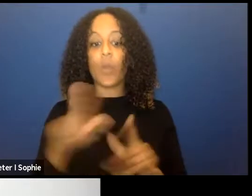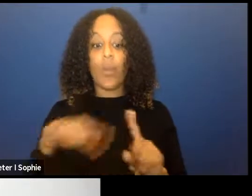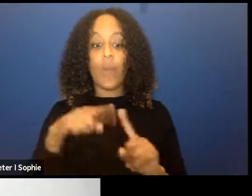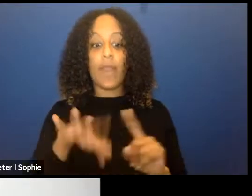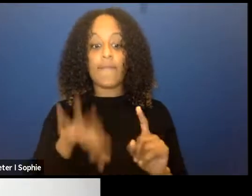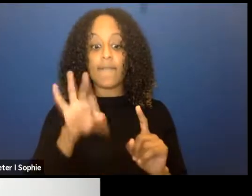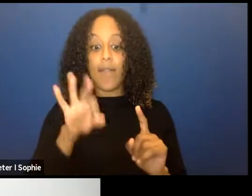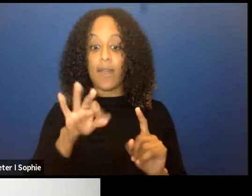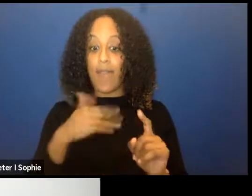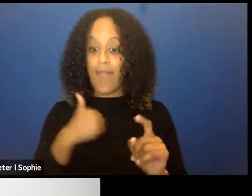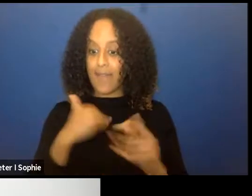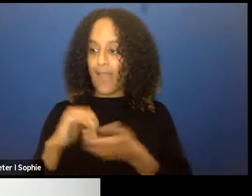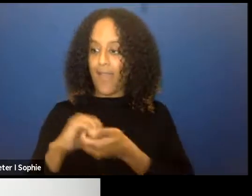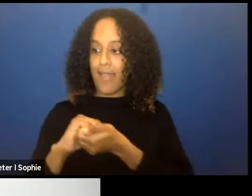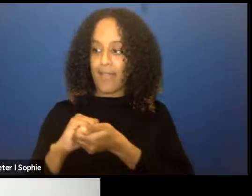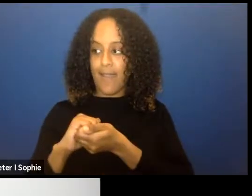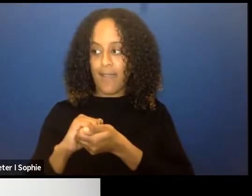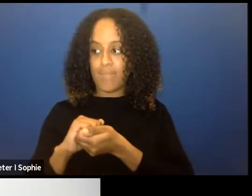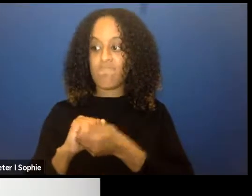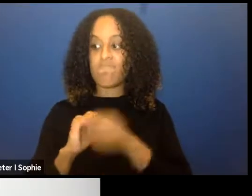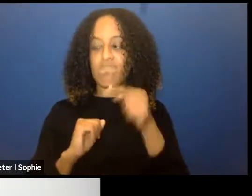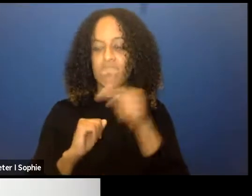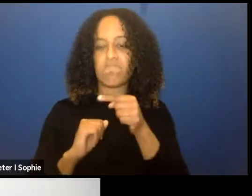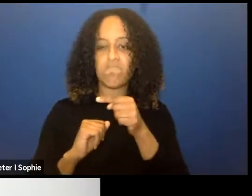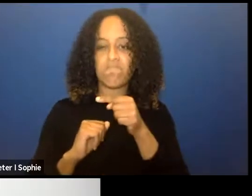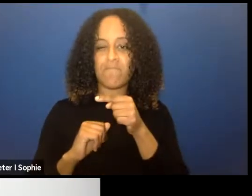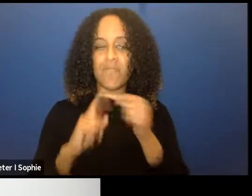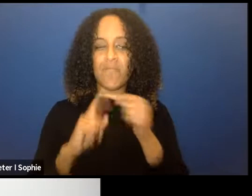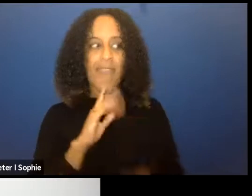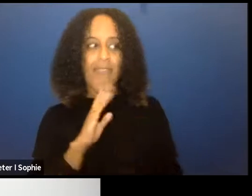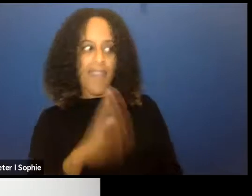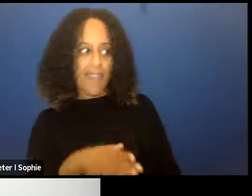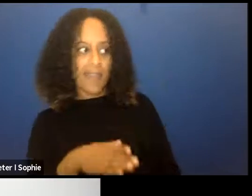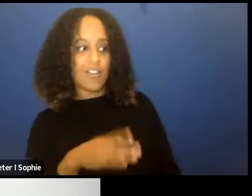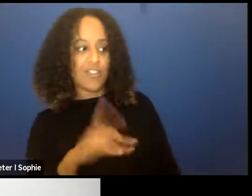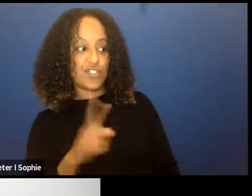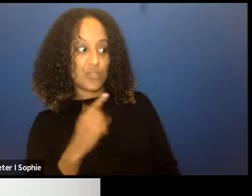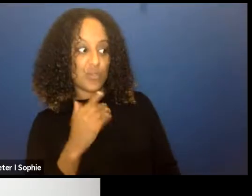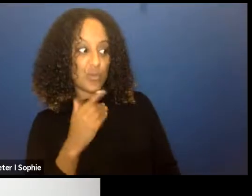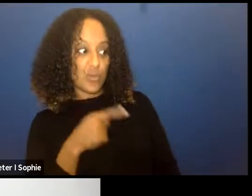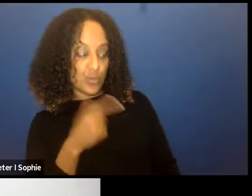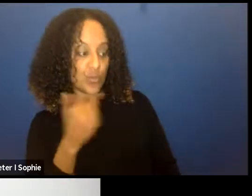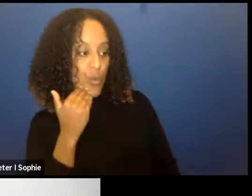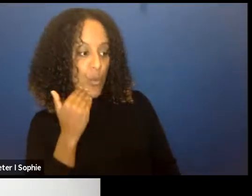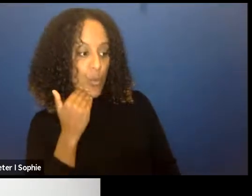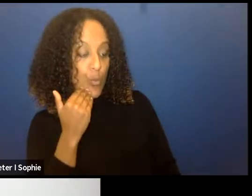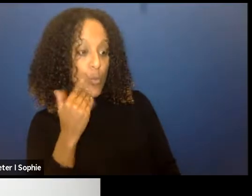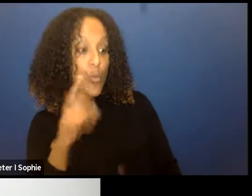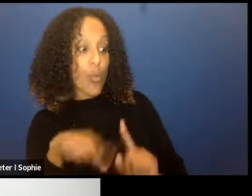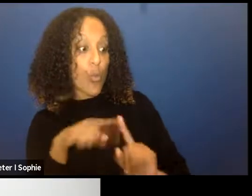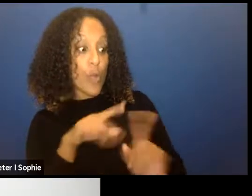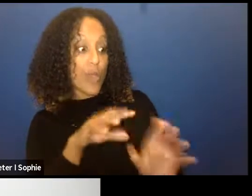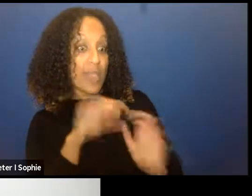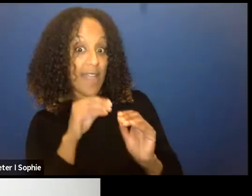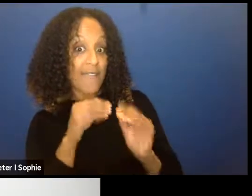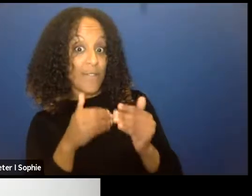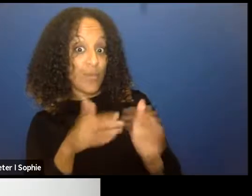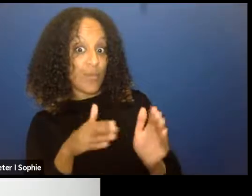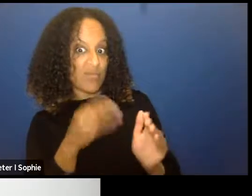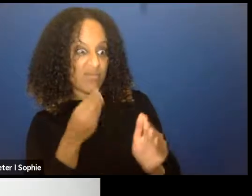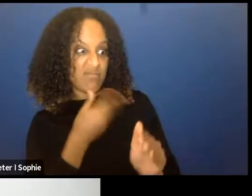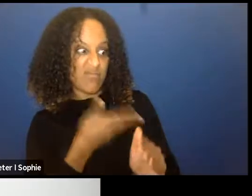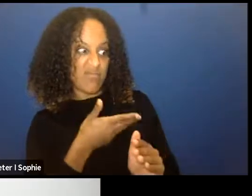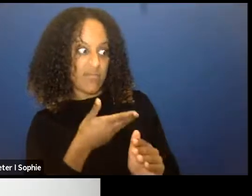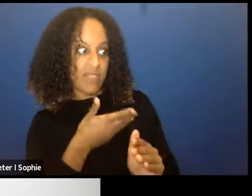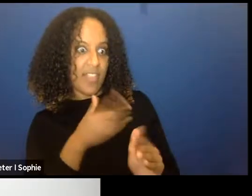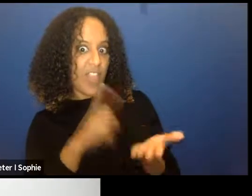that I had an ally, it was someone who could say, hey, Andrea, just so you know, when you left the room, that